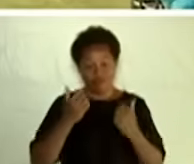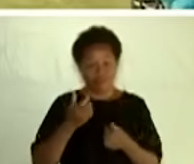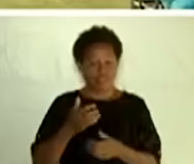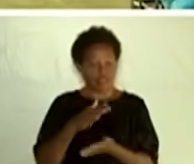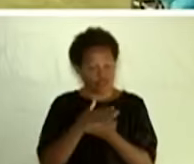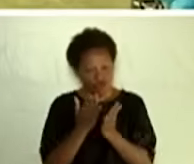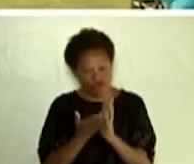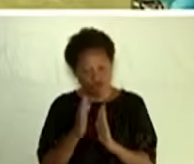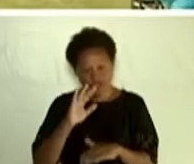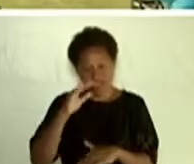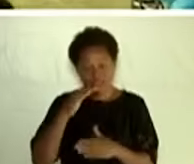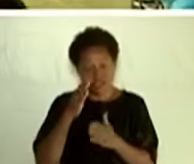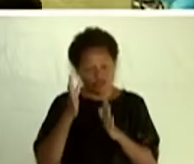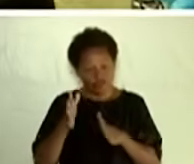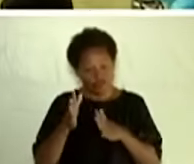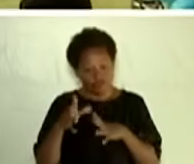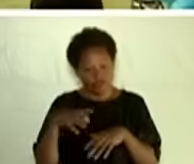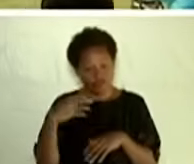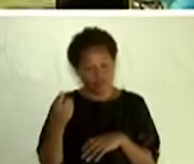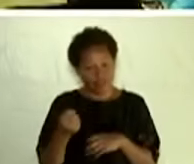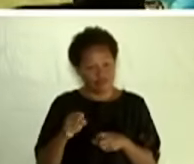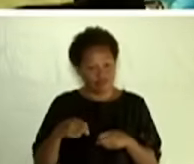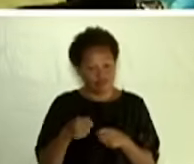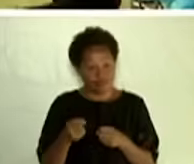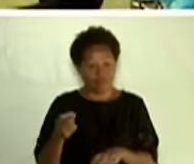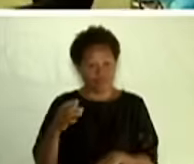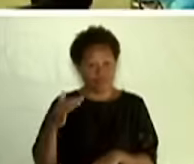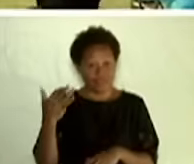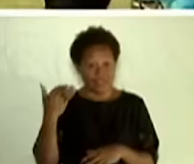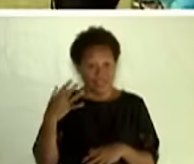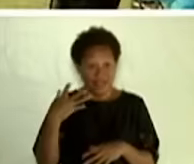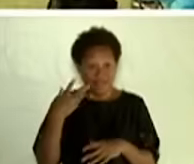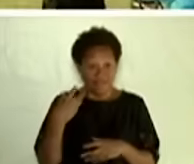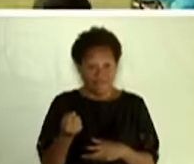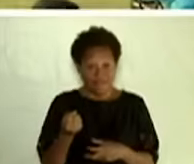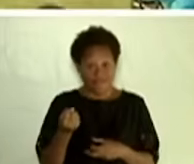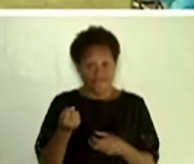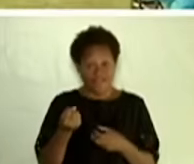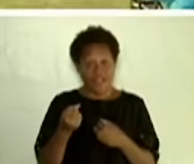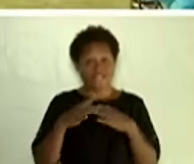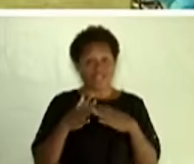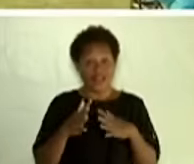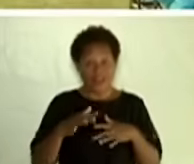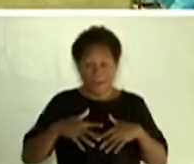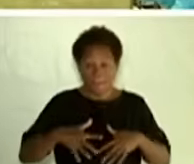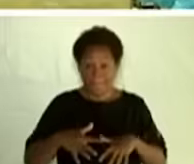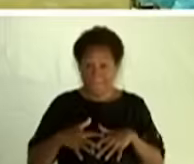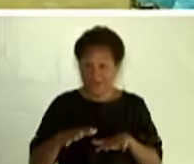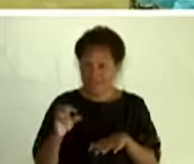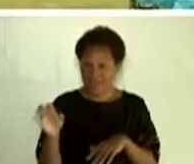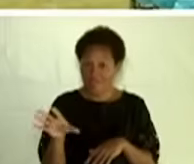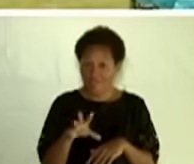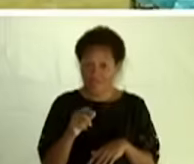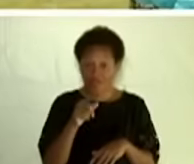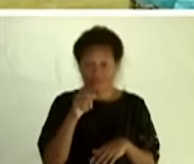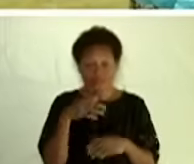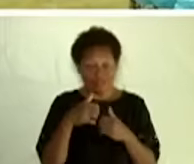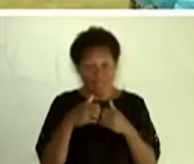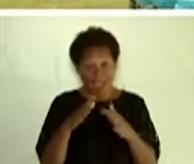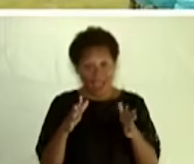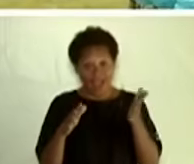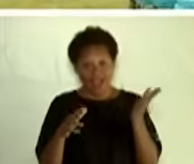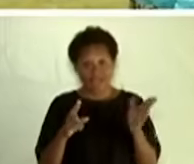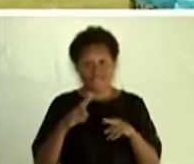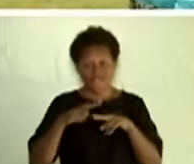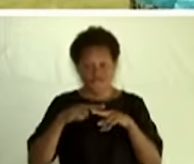shared story. Earlier this morning, the streets were alive with the sounds of the drums and brass as the friendly march made its way from the flea market to Albert